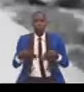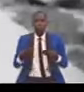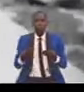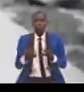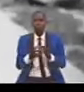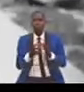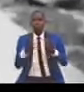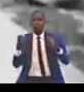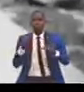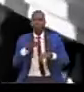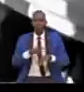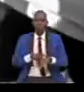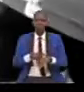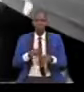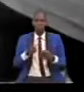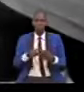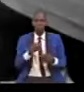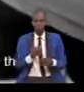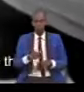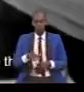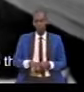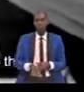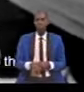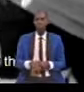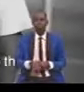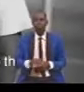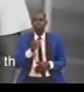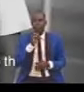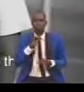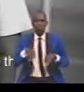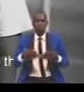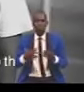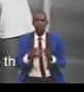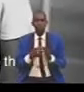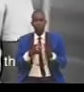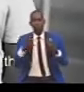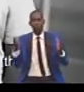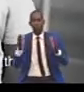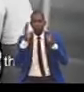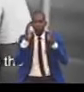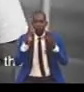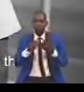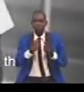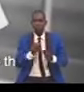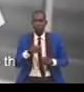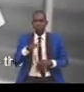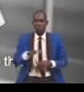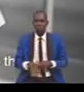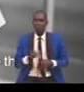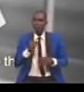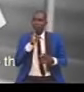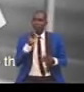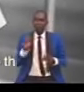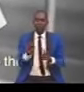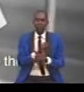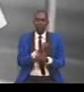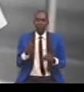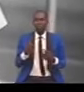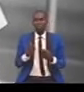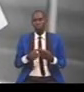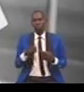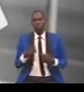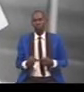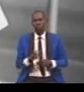giving enough time to a child, not giving enough attention to a child is devastating to the